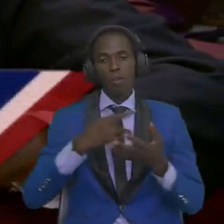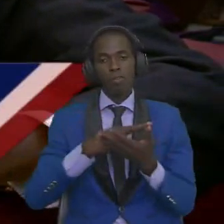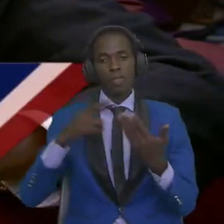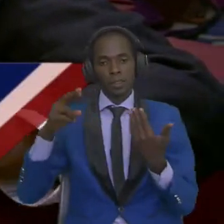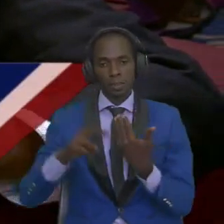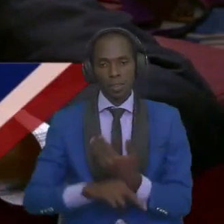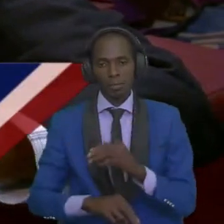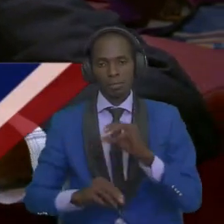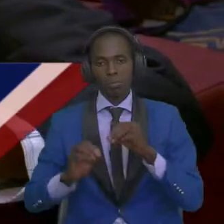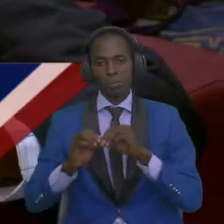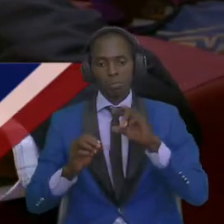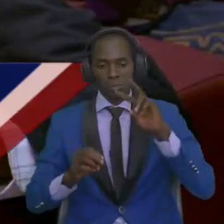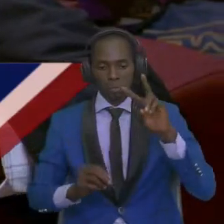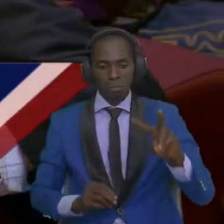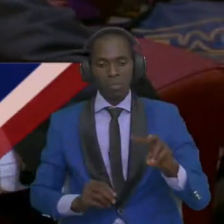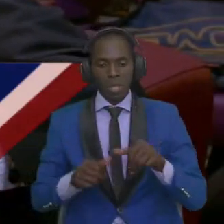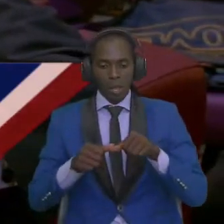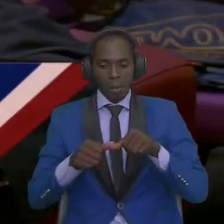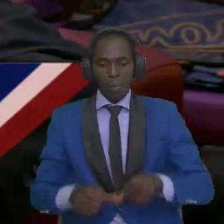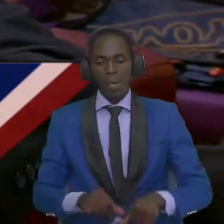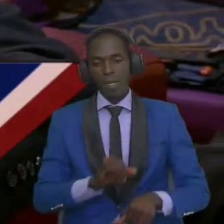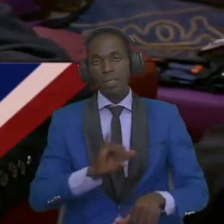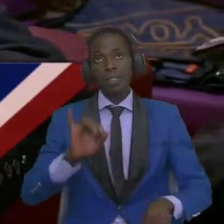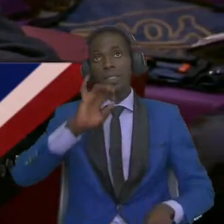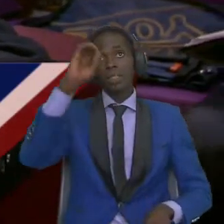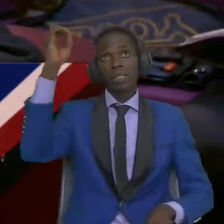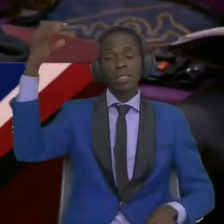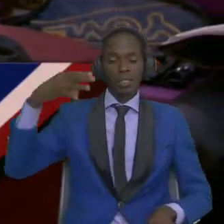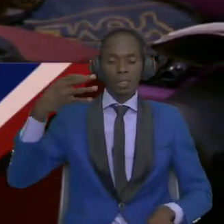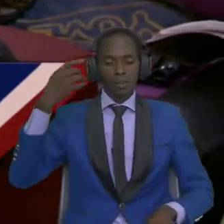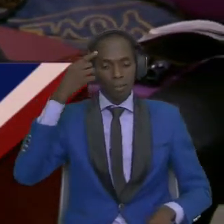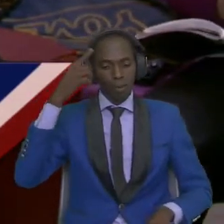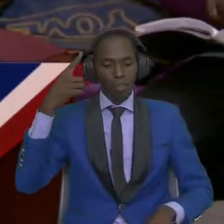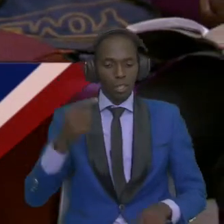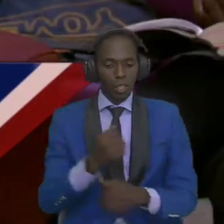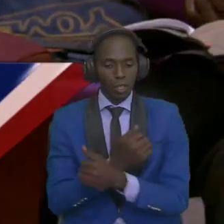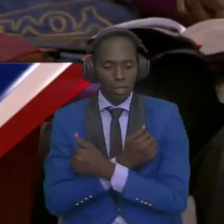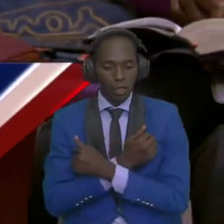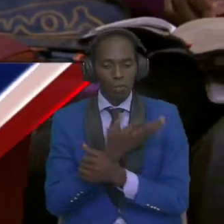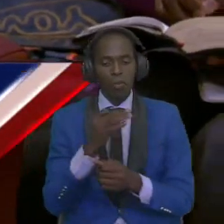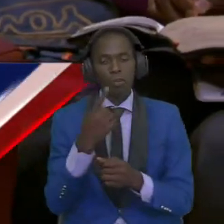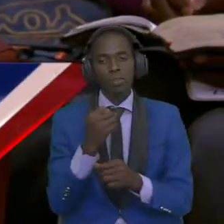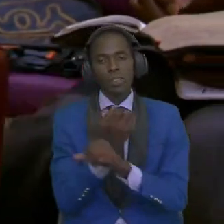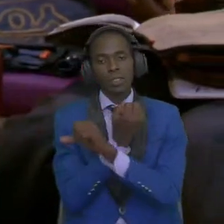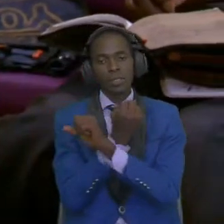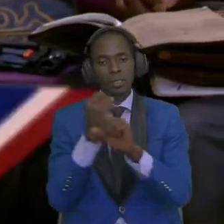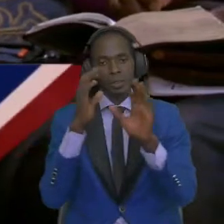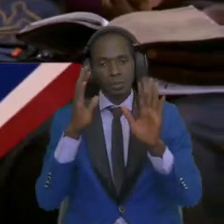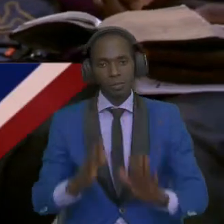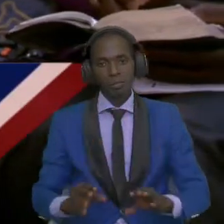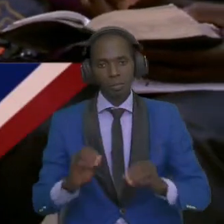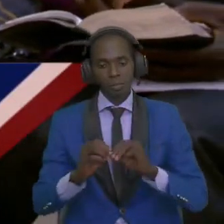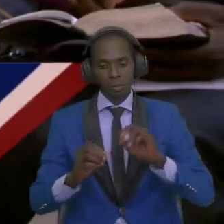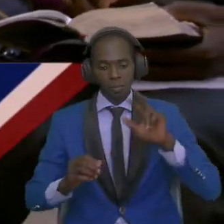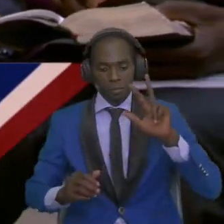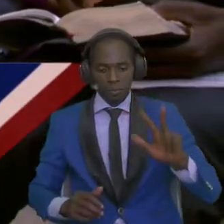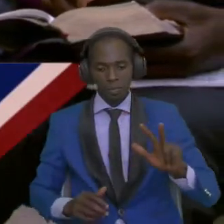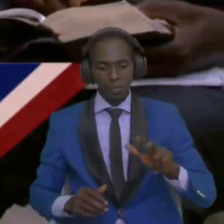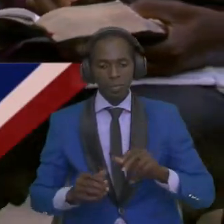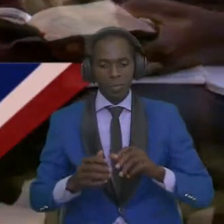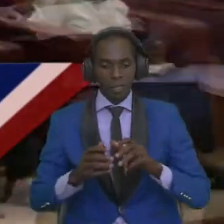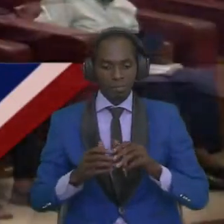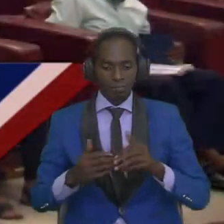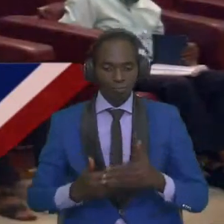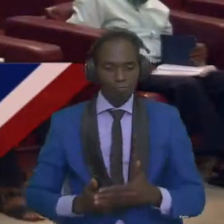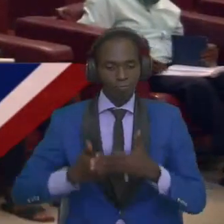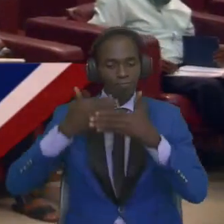abiding grace for the love of the Redeemer. And then number three, advancing grace to